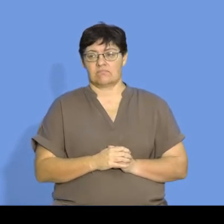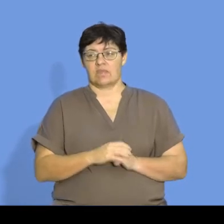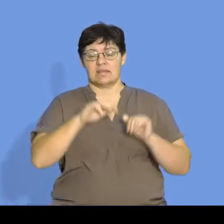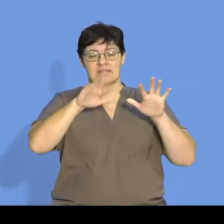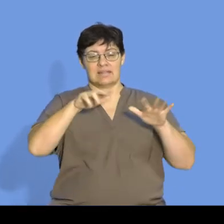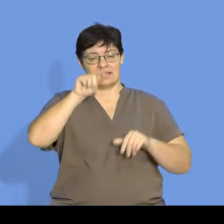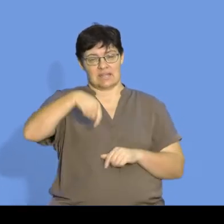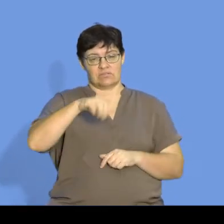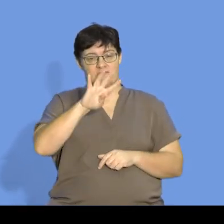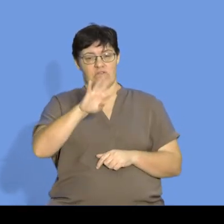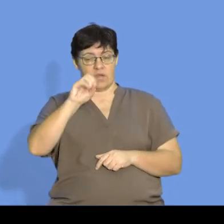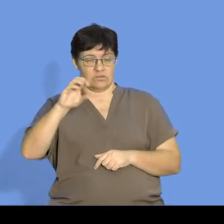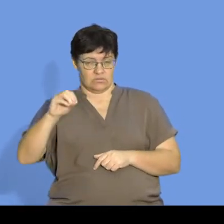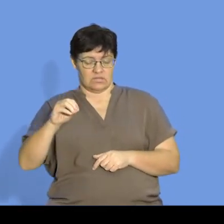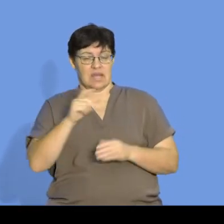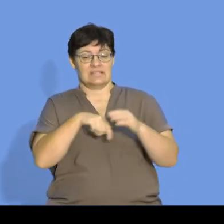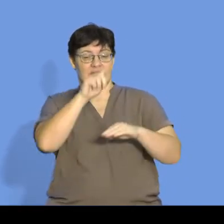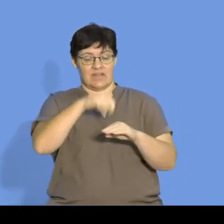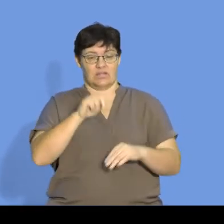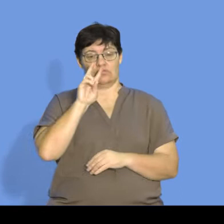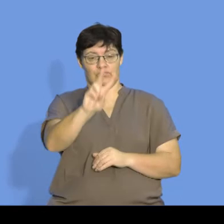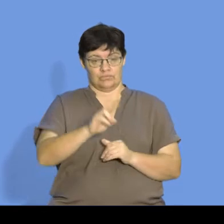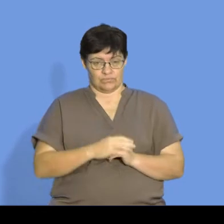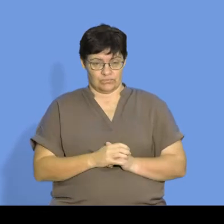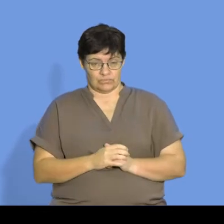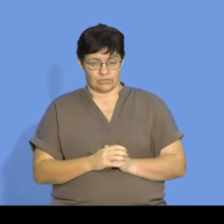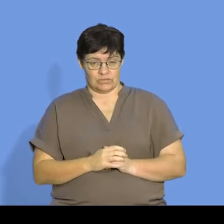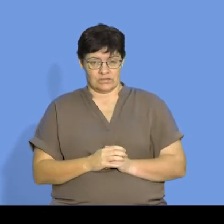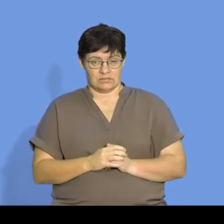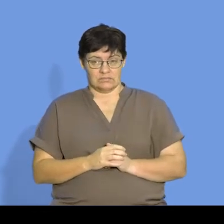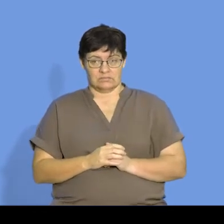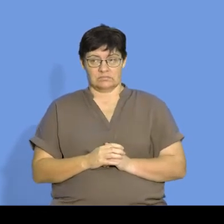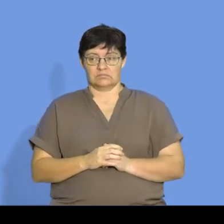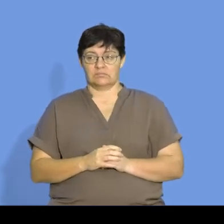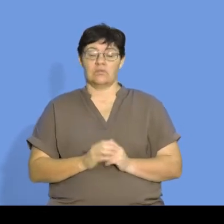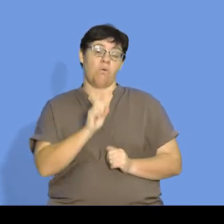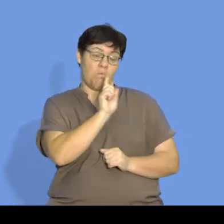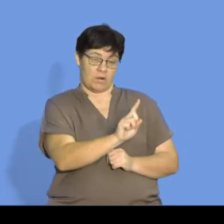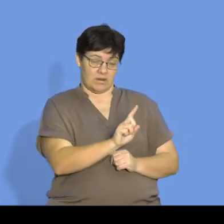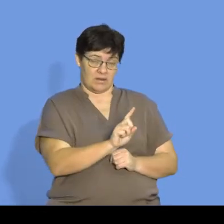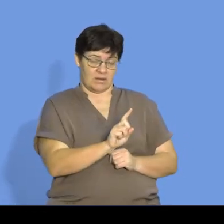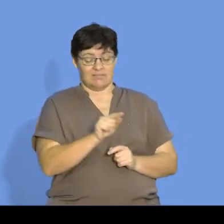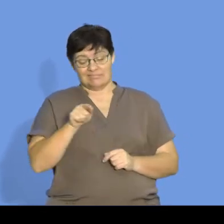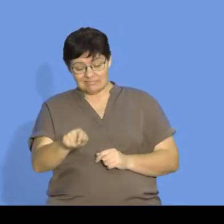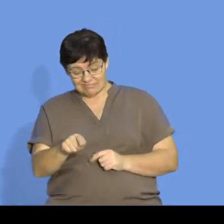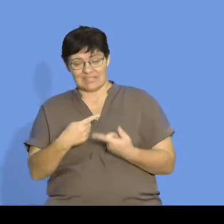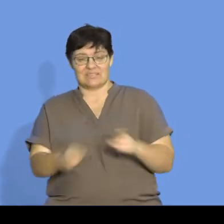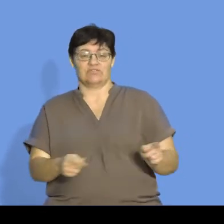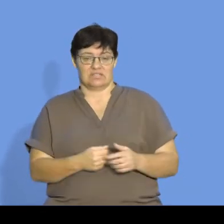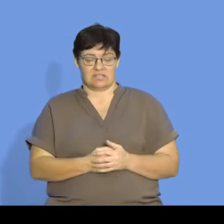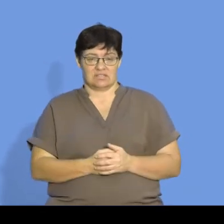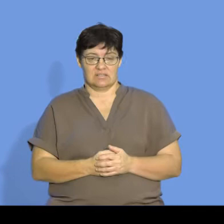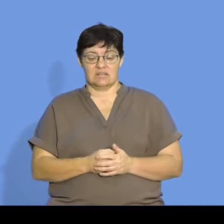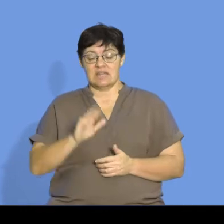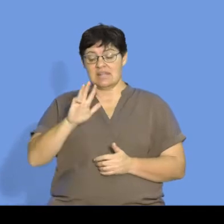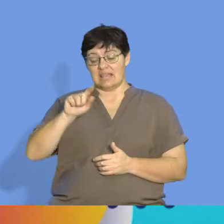that will give you 19,400. Divide that by 2. Now you can see that the one salary obviously is